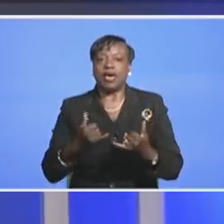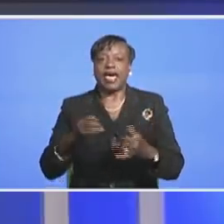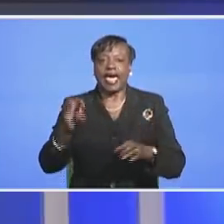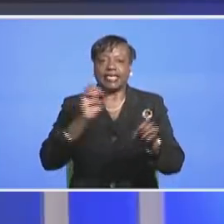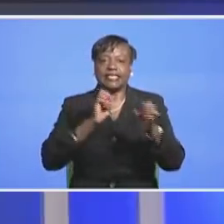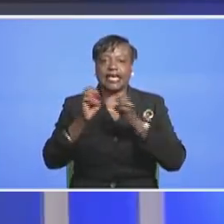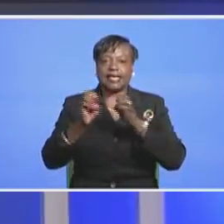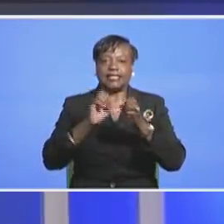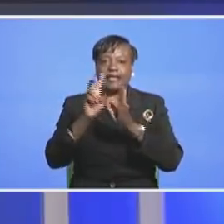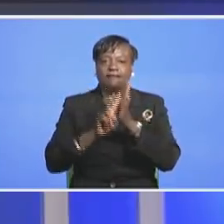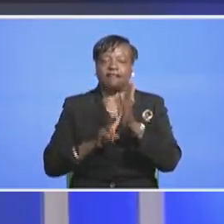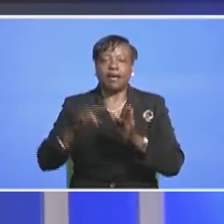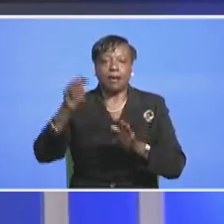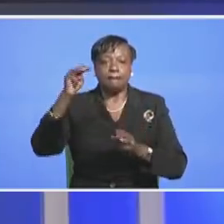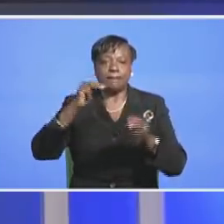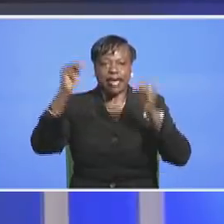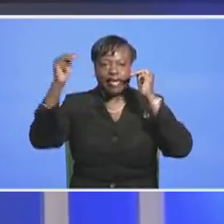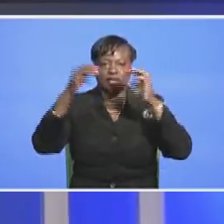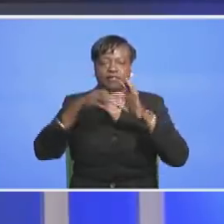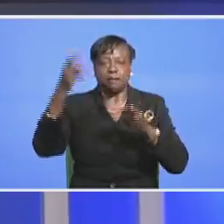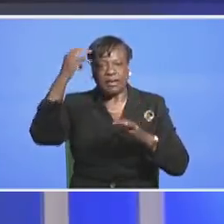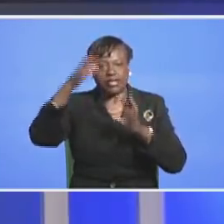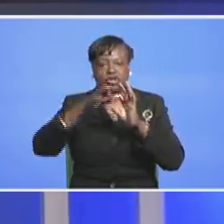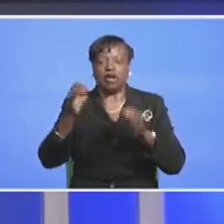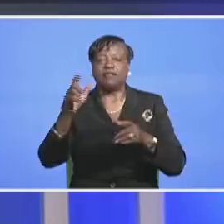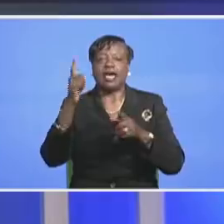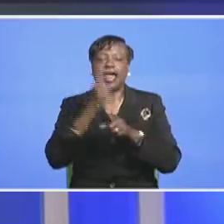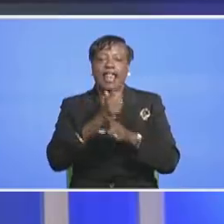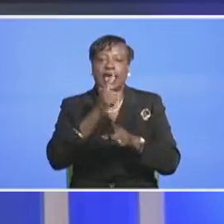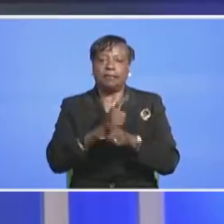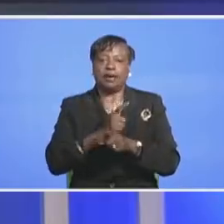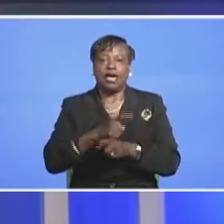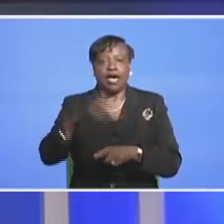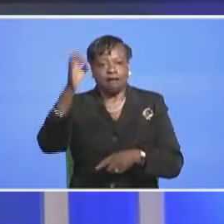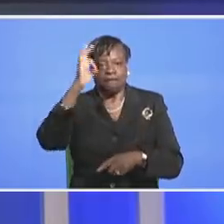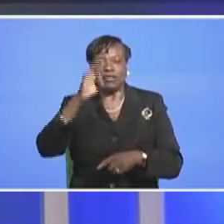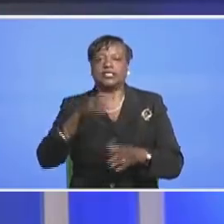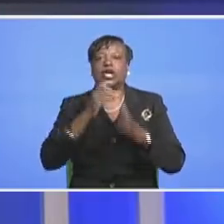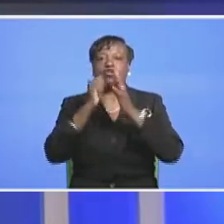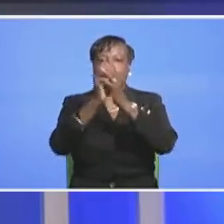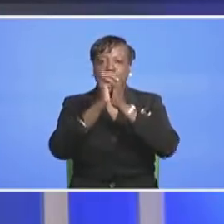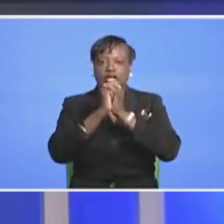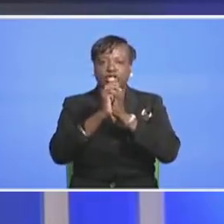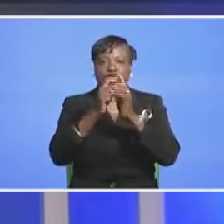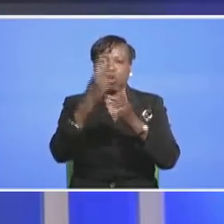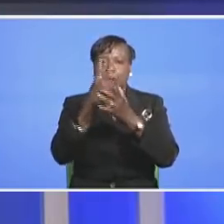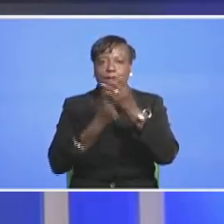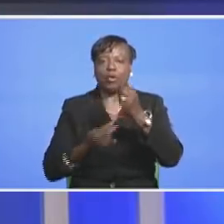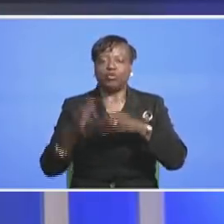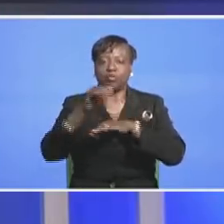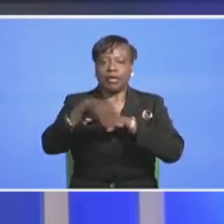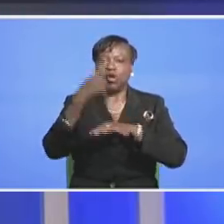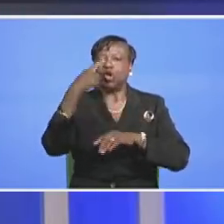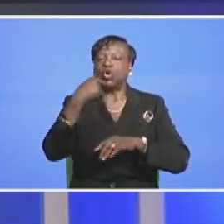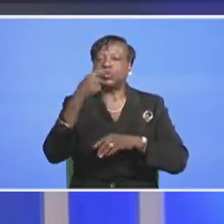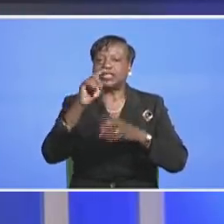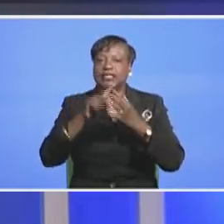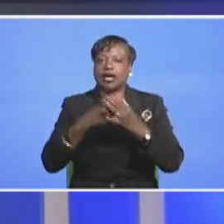Manager at the Ministry of Labor, and Fowlkes extended congratulations to both men who began in their new capacities